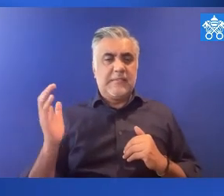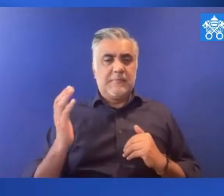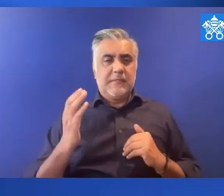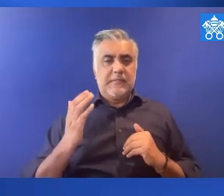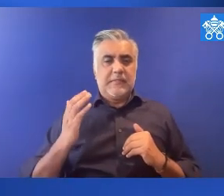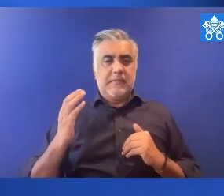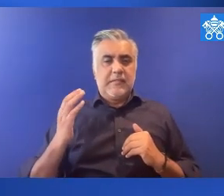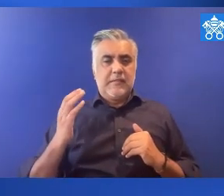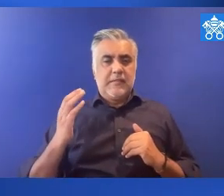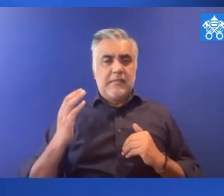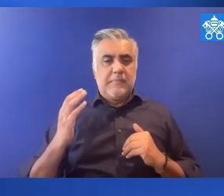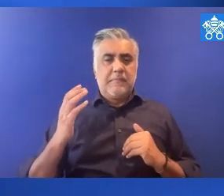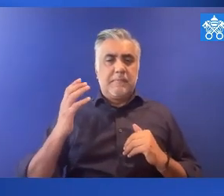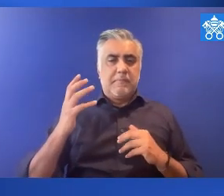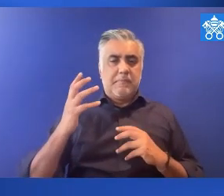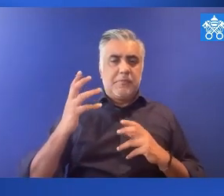Everything seems